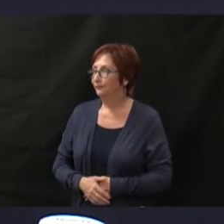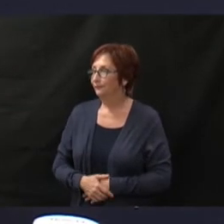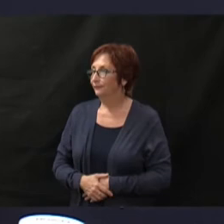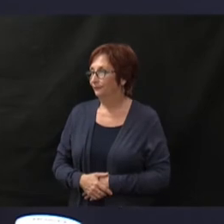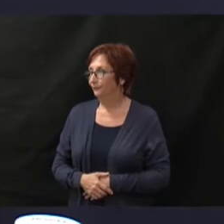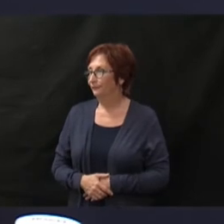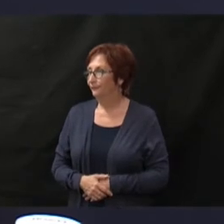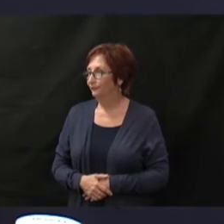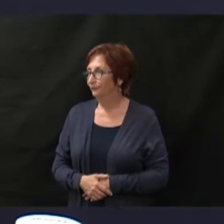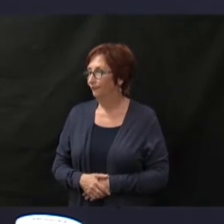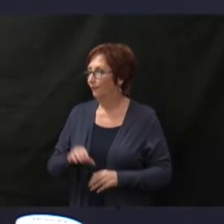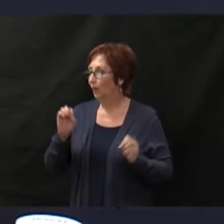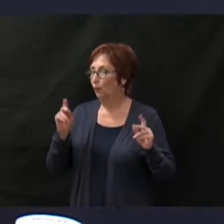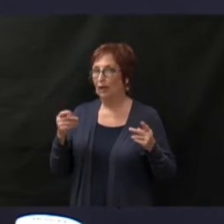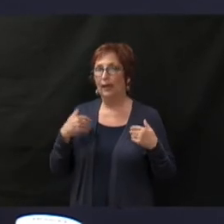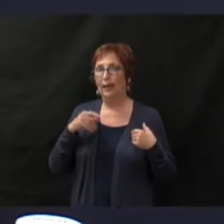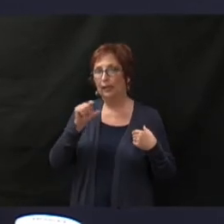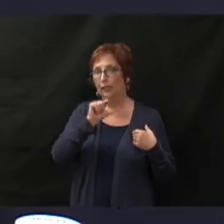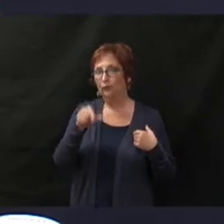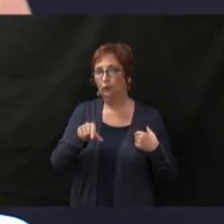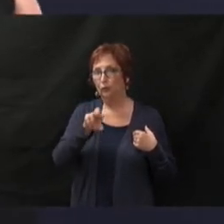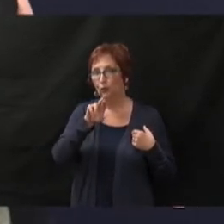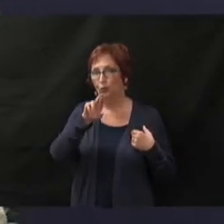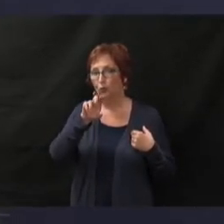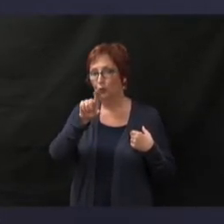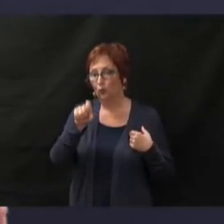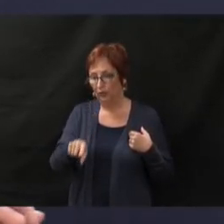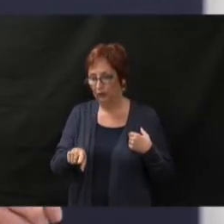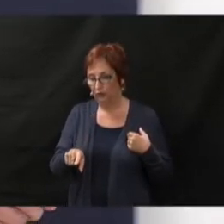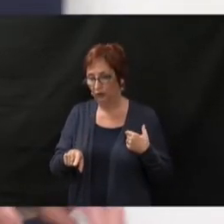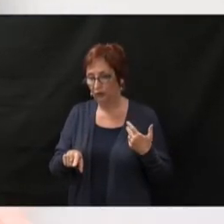Okay, I had a Zoom question of,